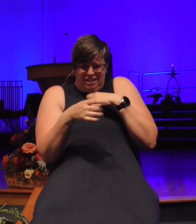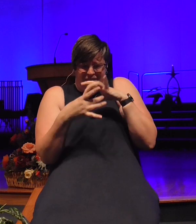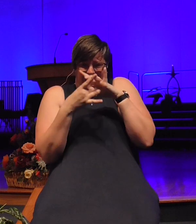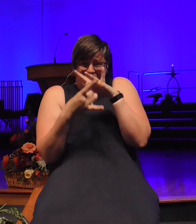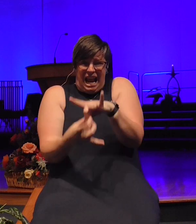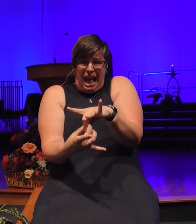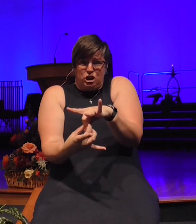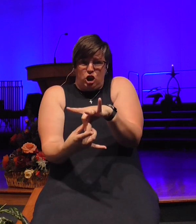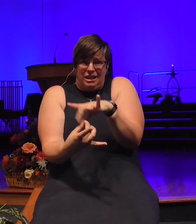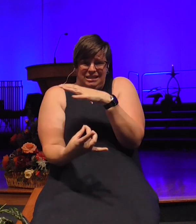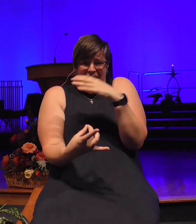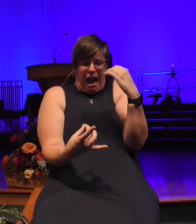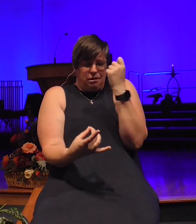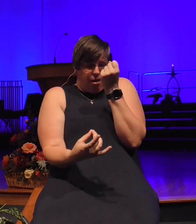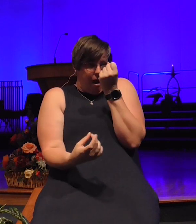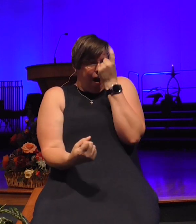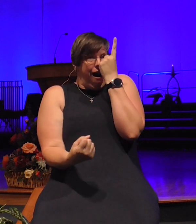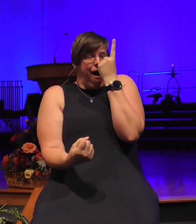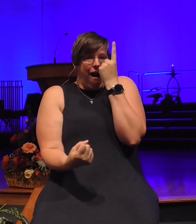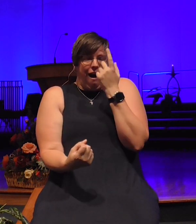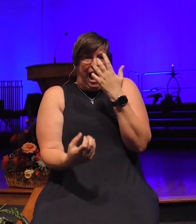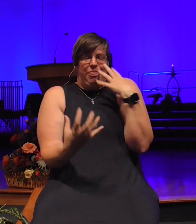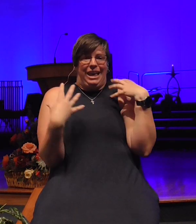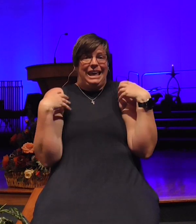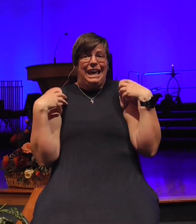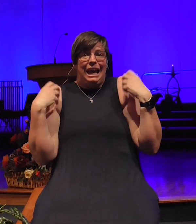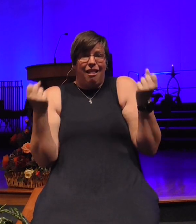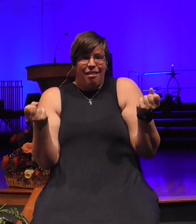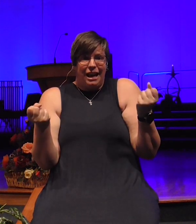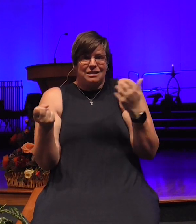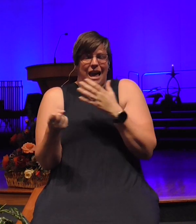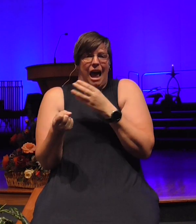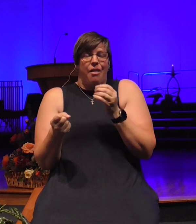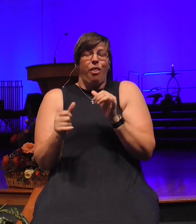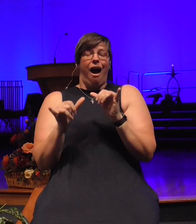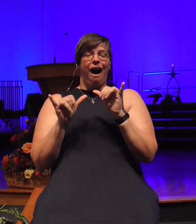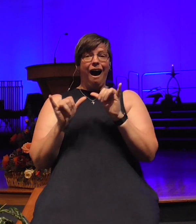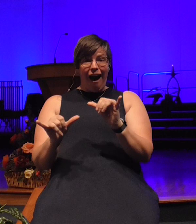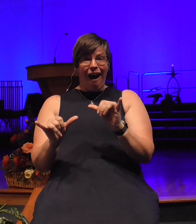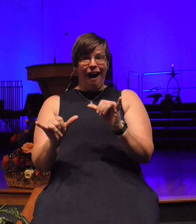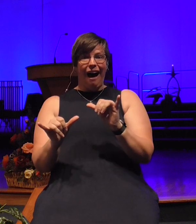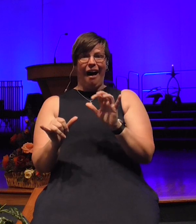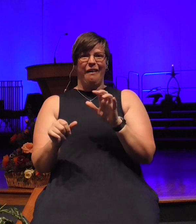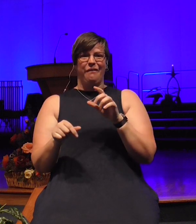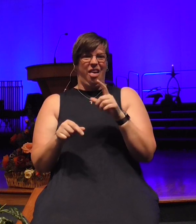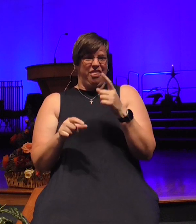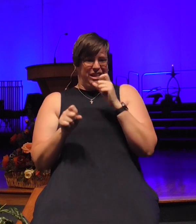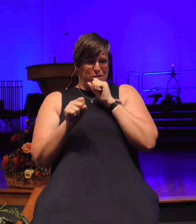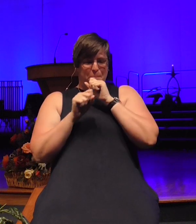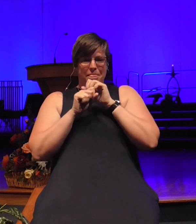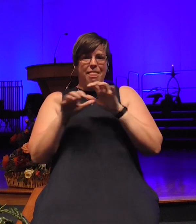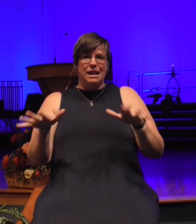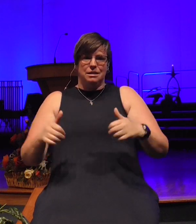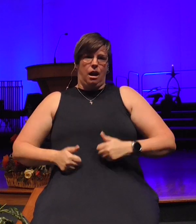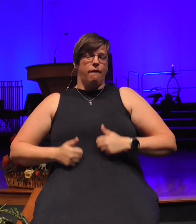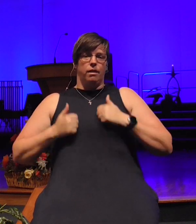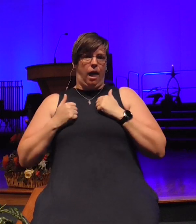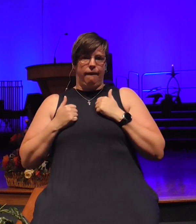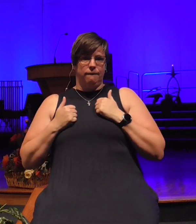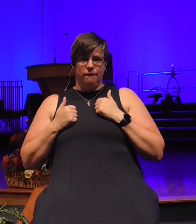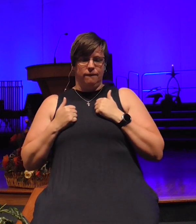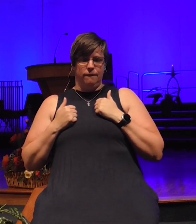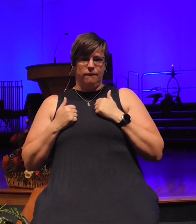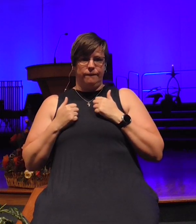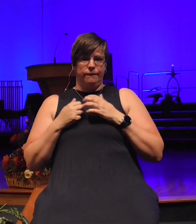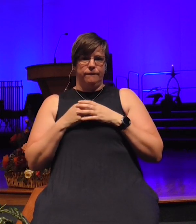the connections and the epiphanies and the healings and the ahas that this great blessing of our life